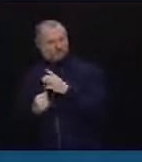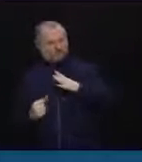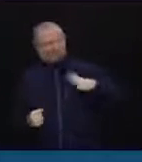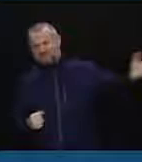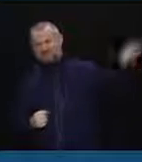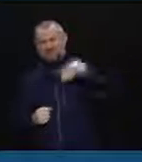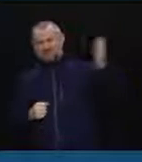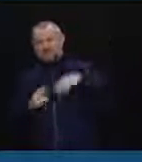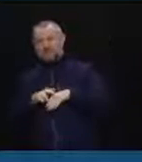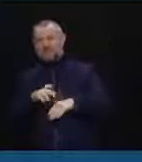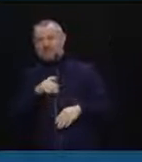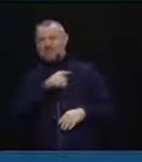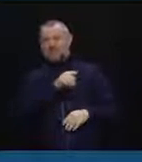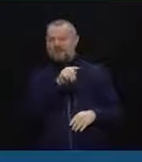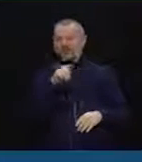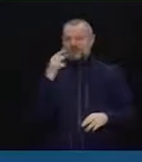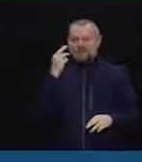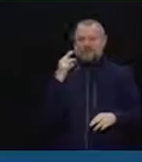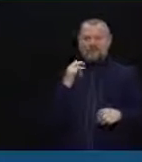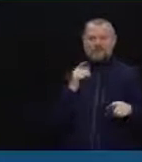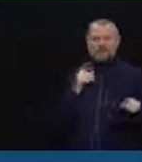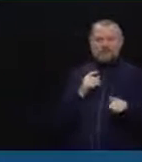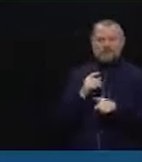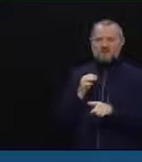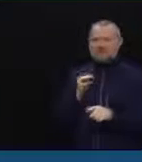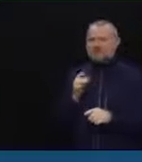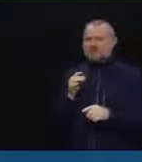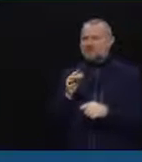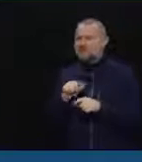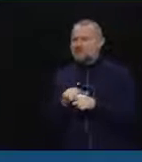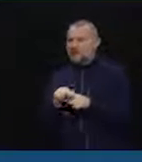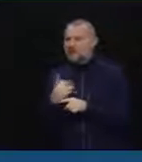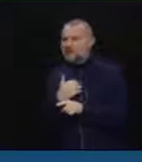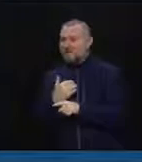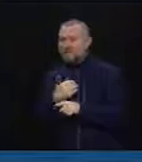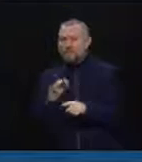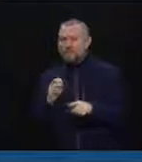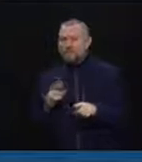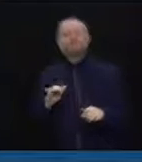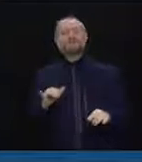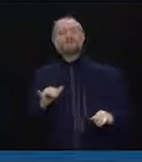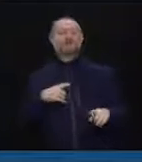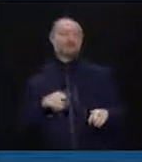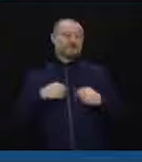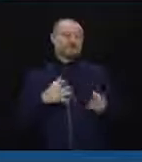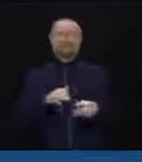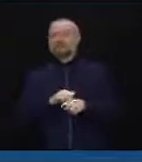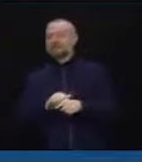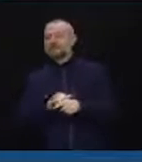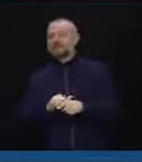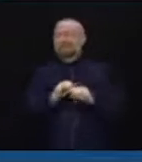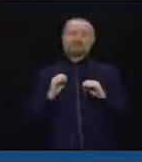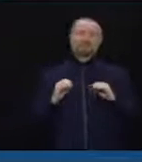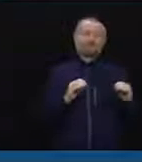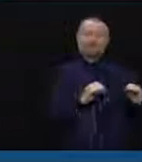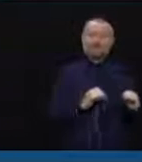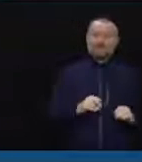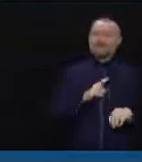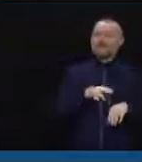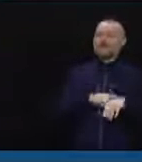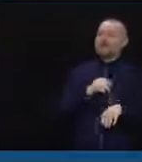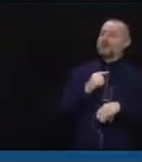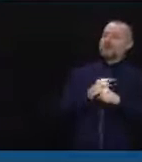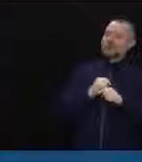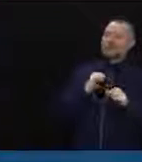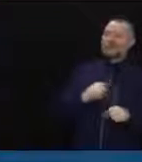medical training, we are now changing that dynamic so our National Guard members are being trained so the next time around they can be administering vaccines